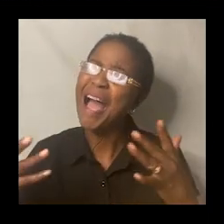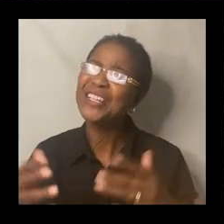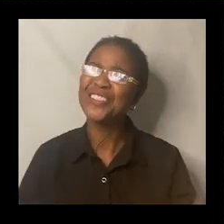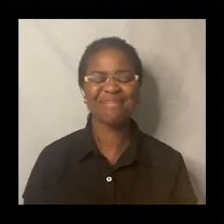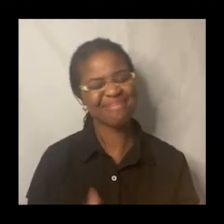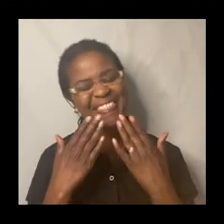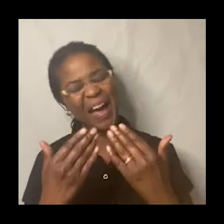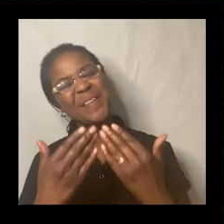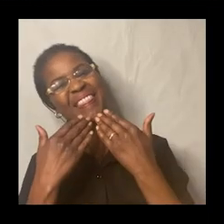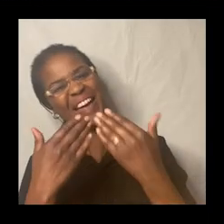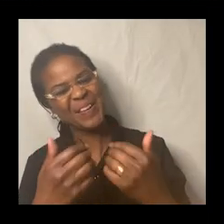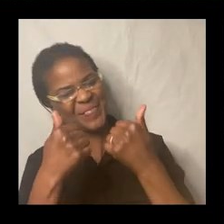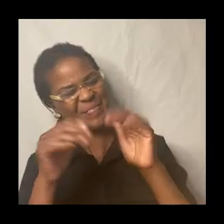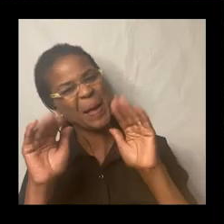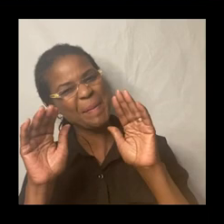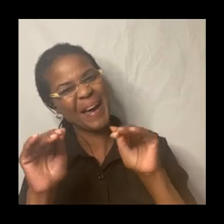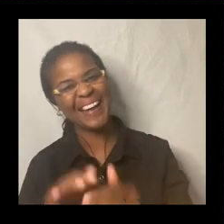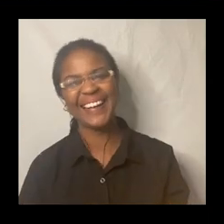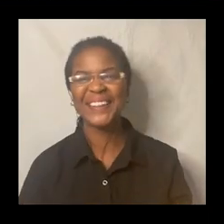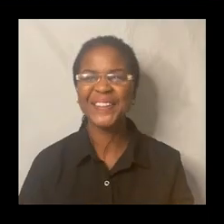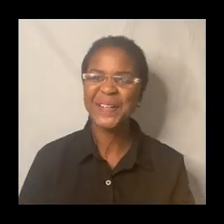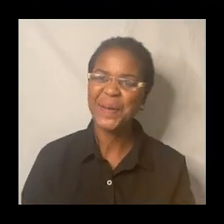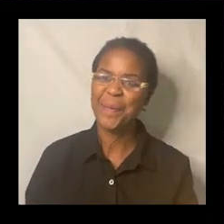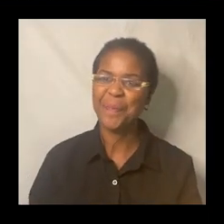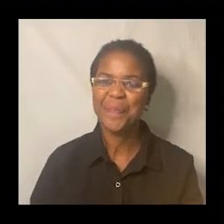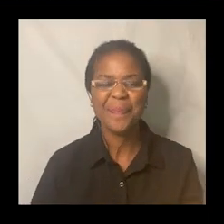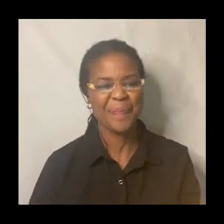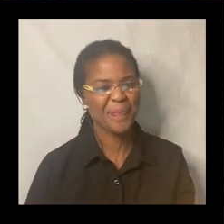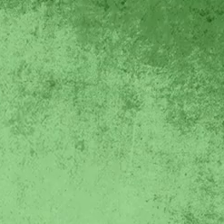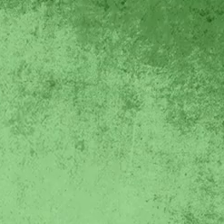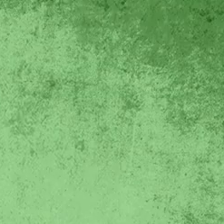much. Thank you. Thanks very much. Thank you. Bye-bye. Bye.